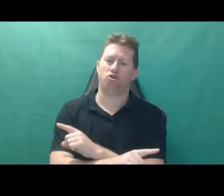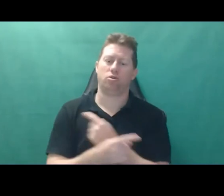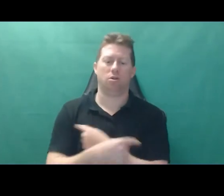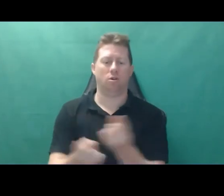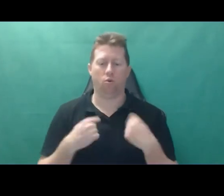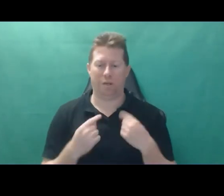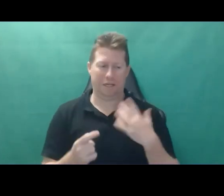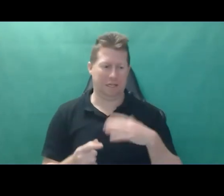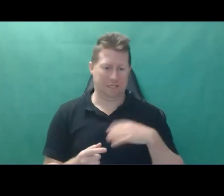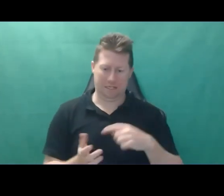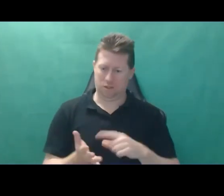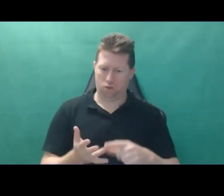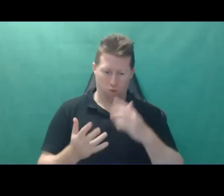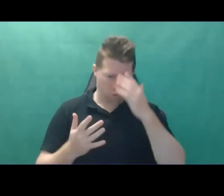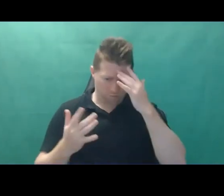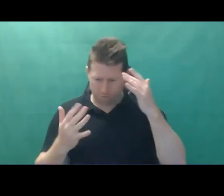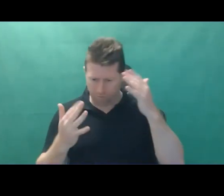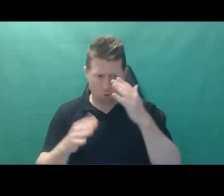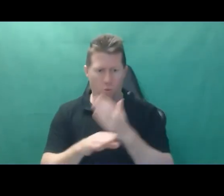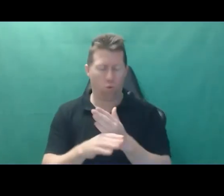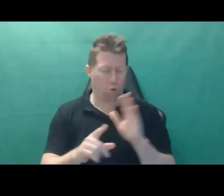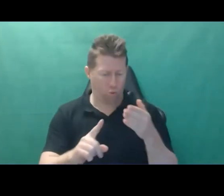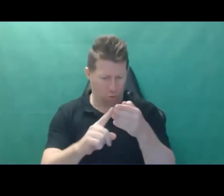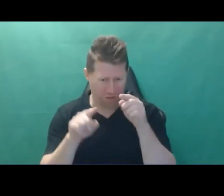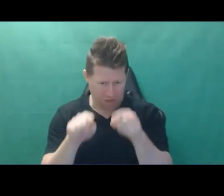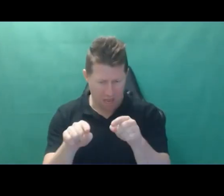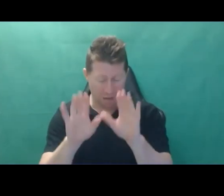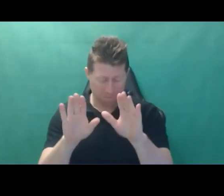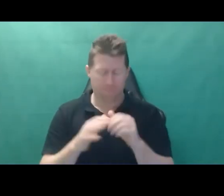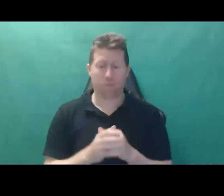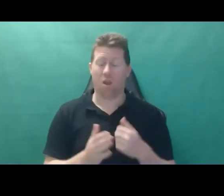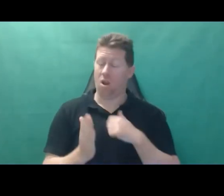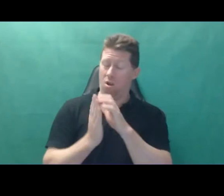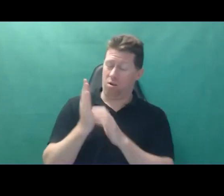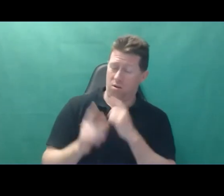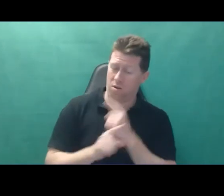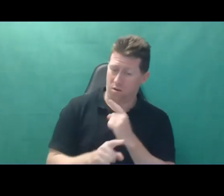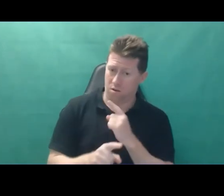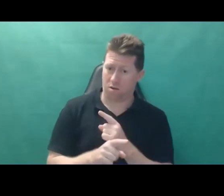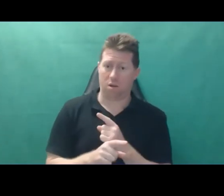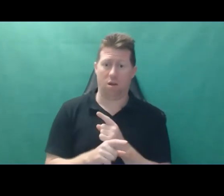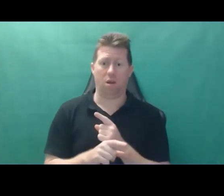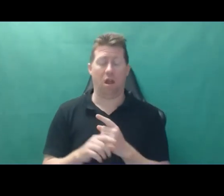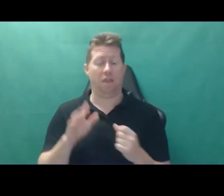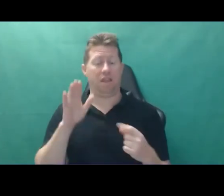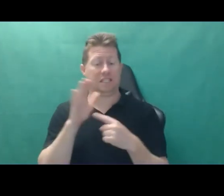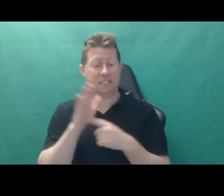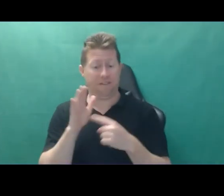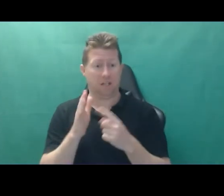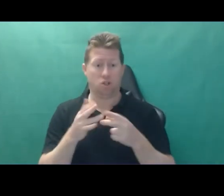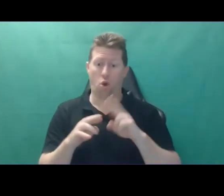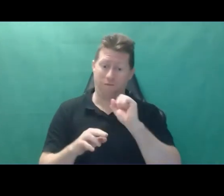towards. Anyway, so this is what I wrote. For me, the significance of the, the autistic spectrum